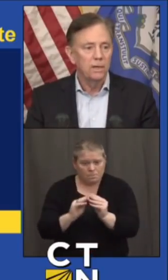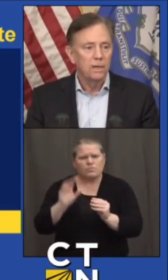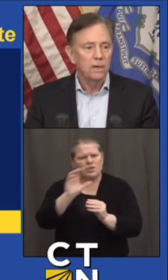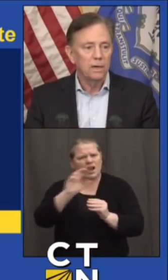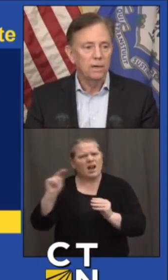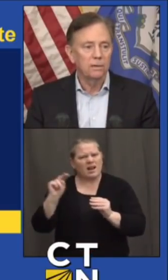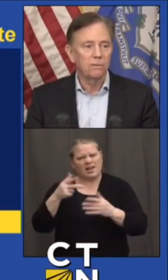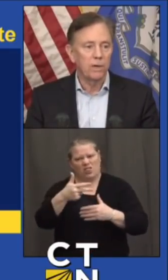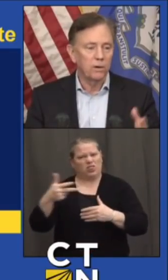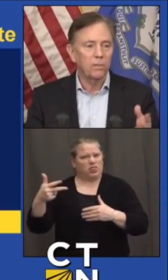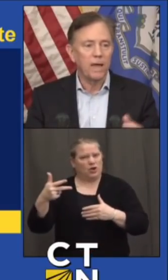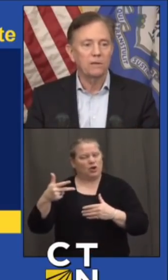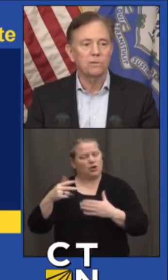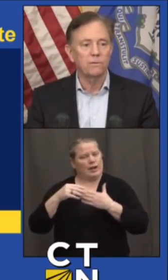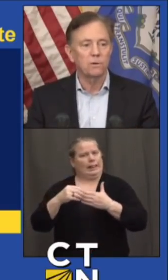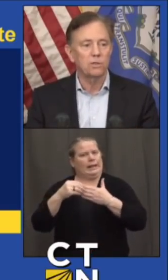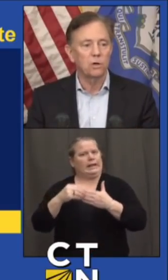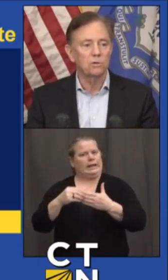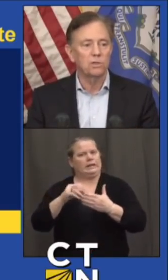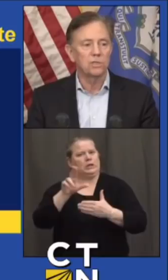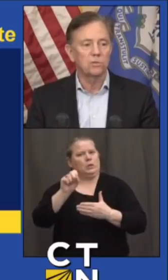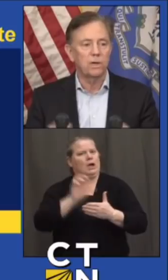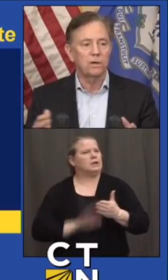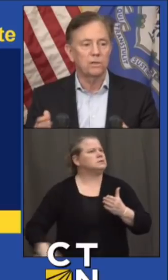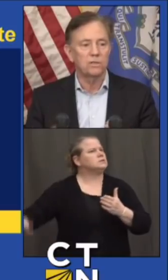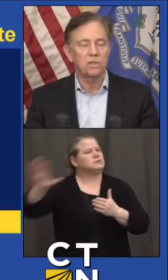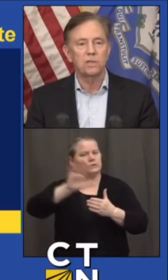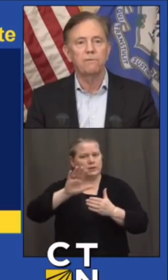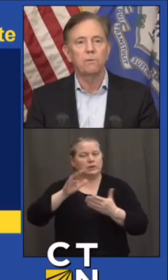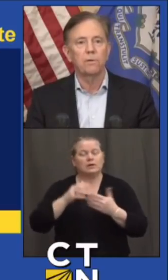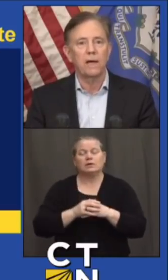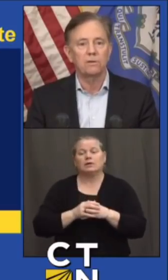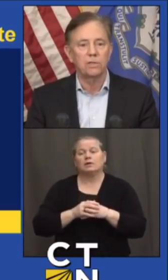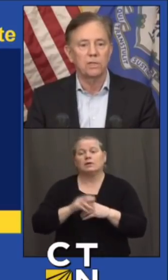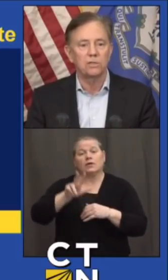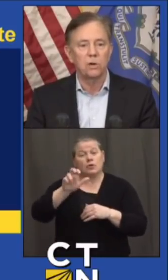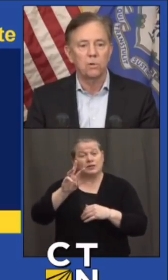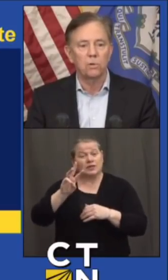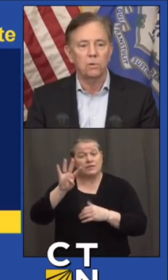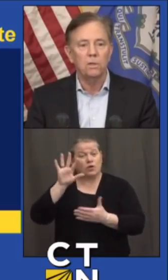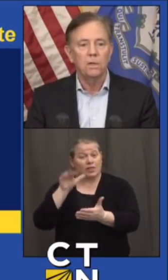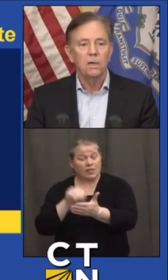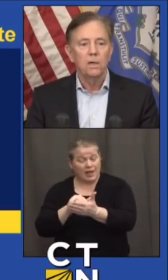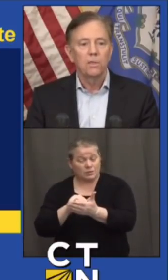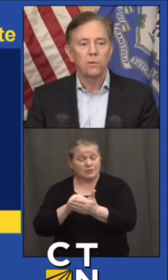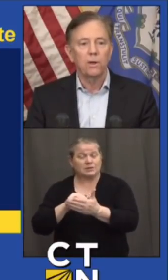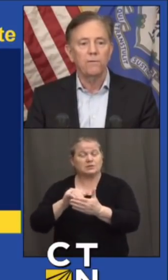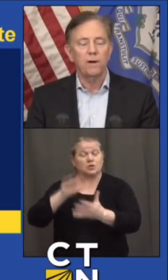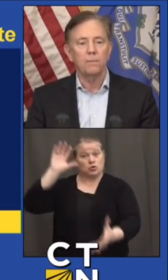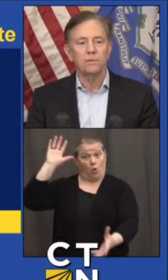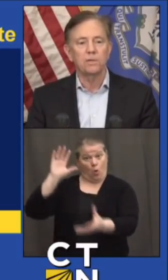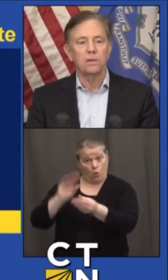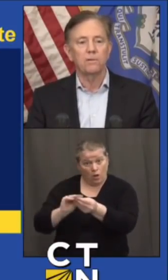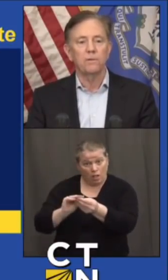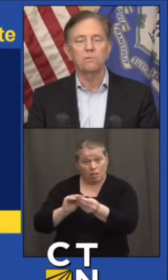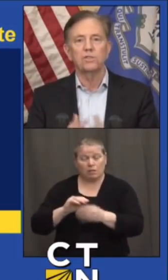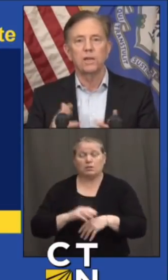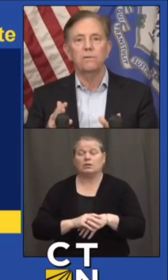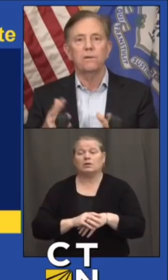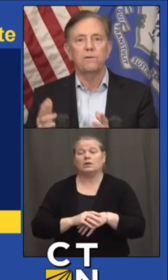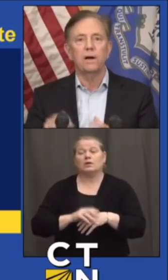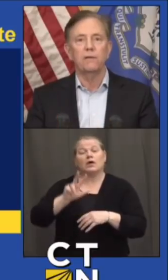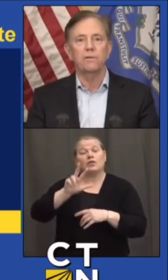vaccinated. 300,000 first doses, 364,000 in total. 35% of the